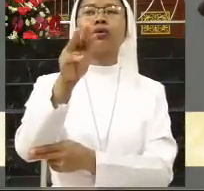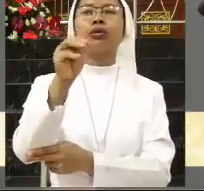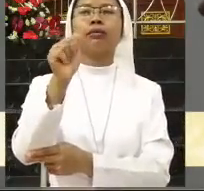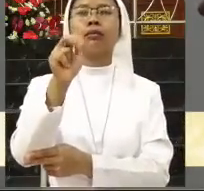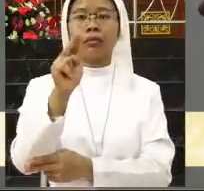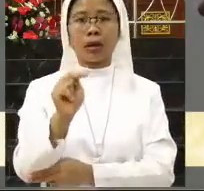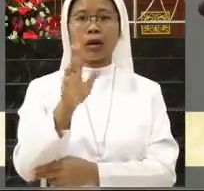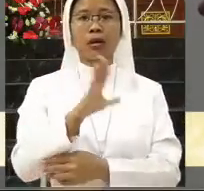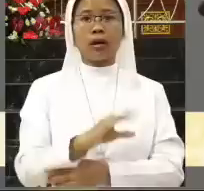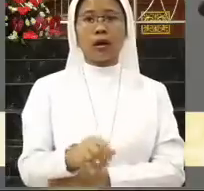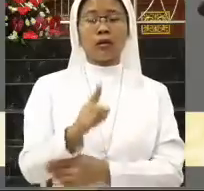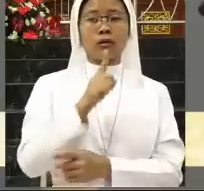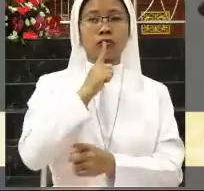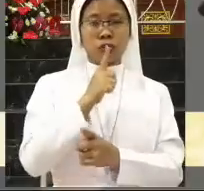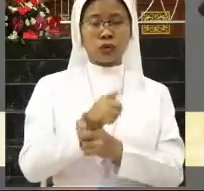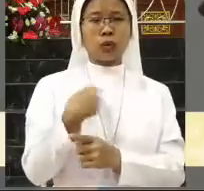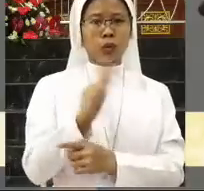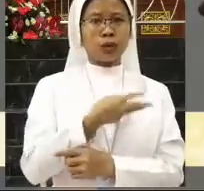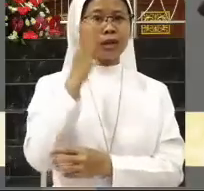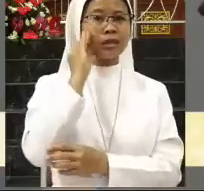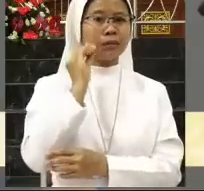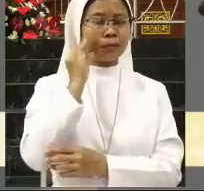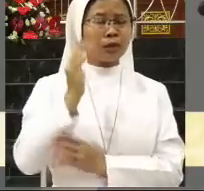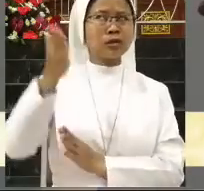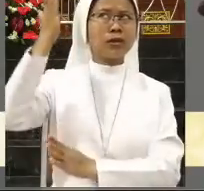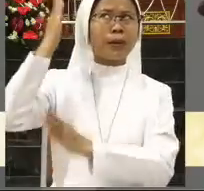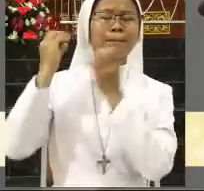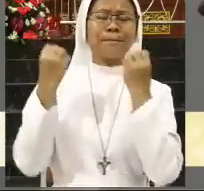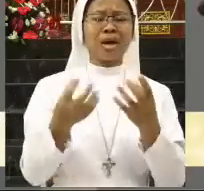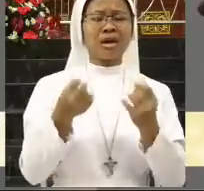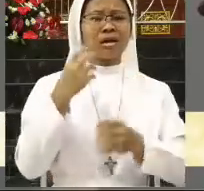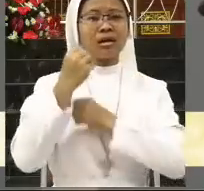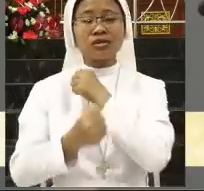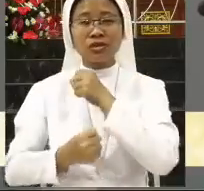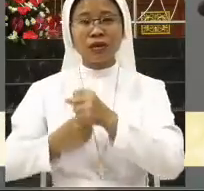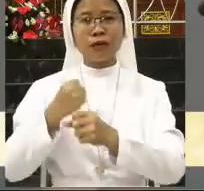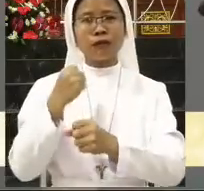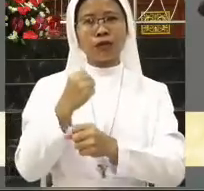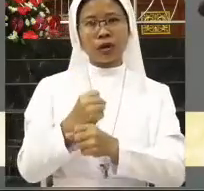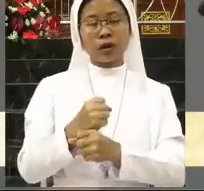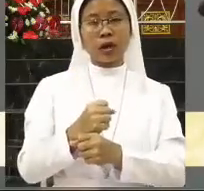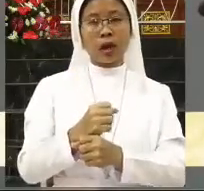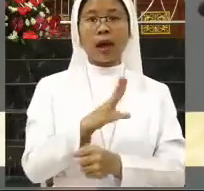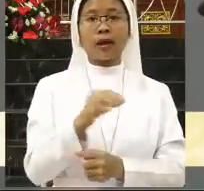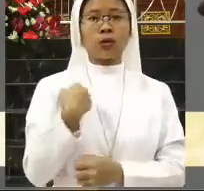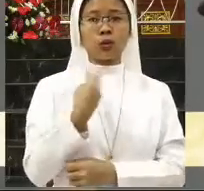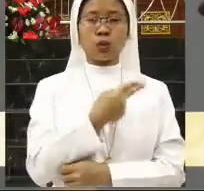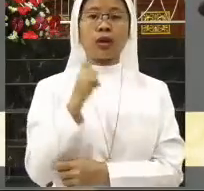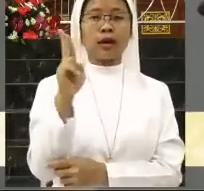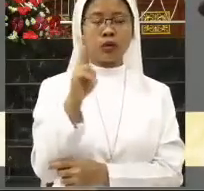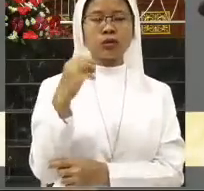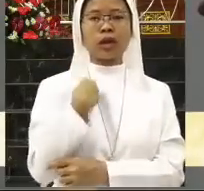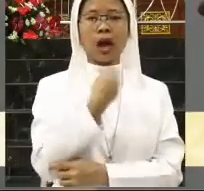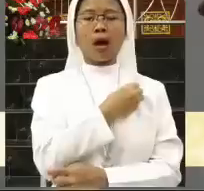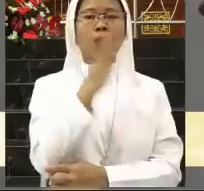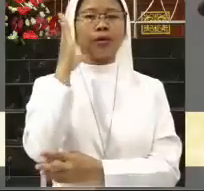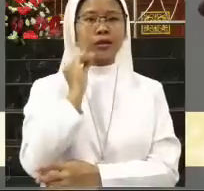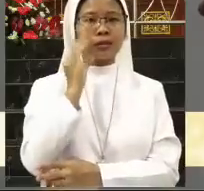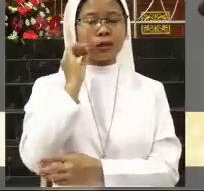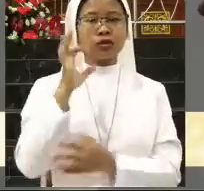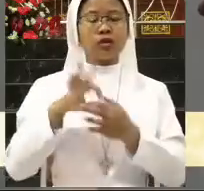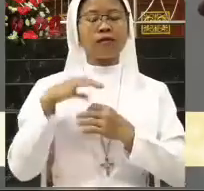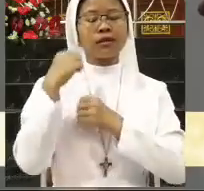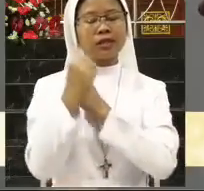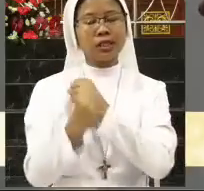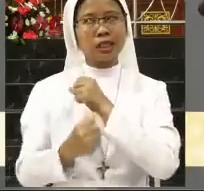We passed through many sufferings. Let us make good use of our experiences of